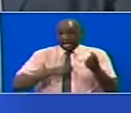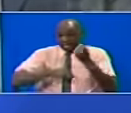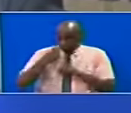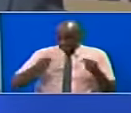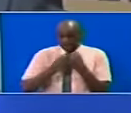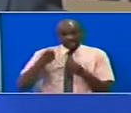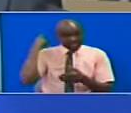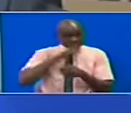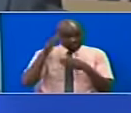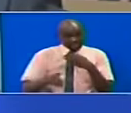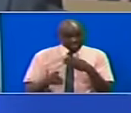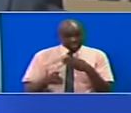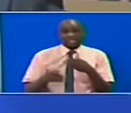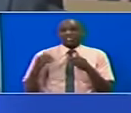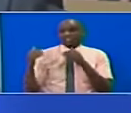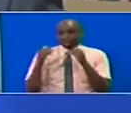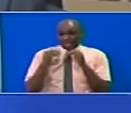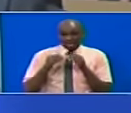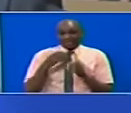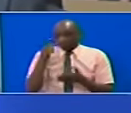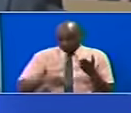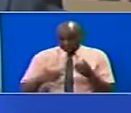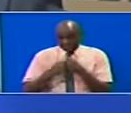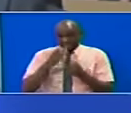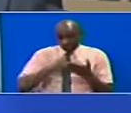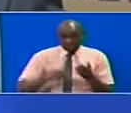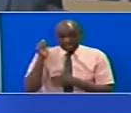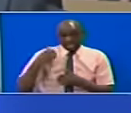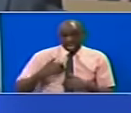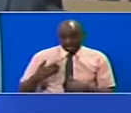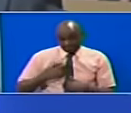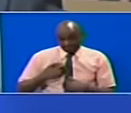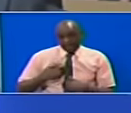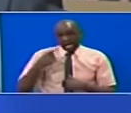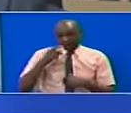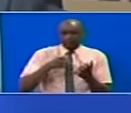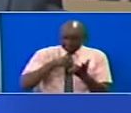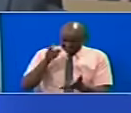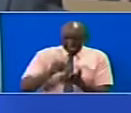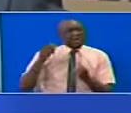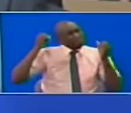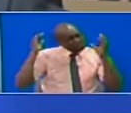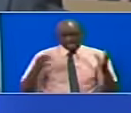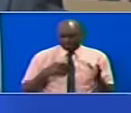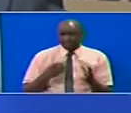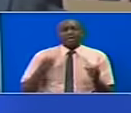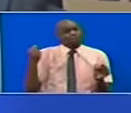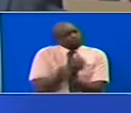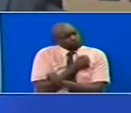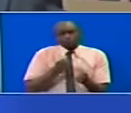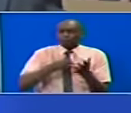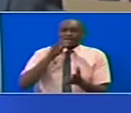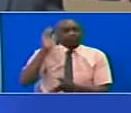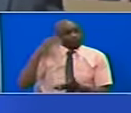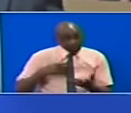last weekend, one of the challenges was that Kenya has a ballooning wage bill, meaning we cannot afford the